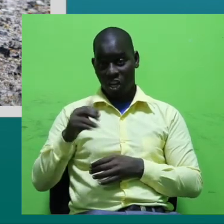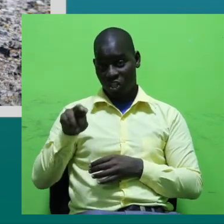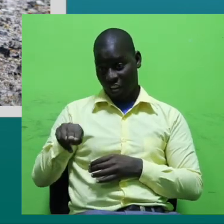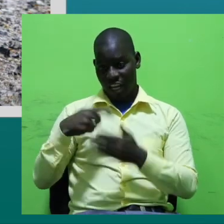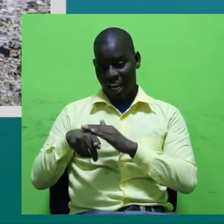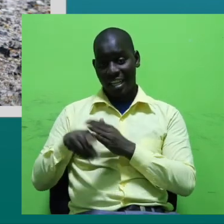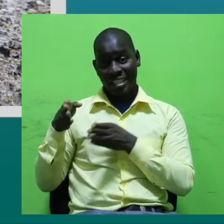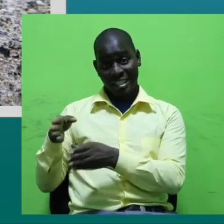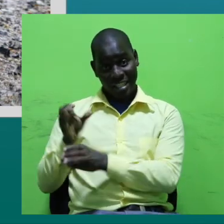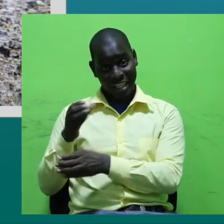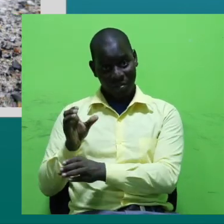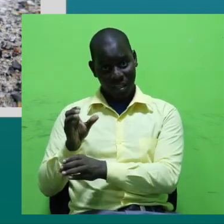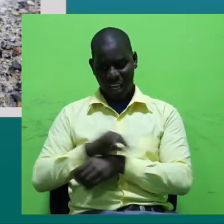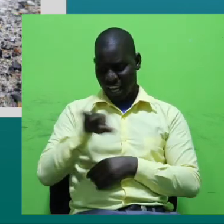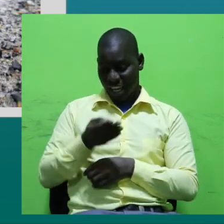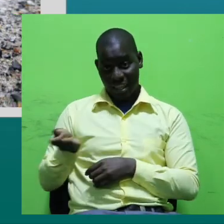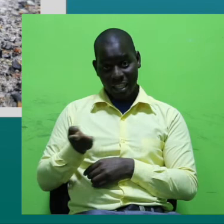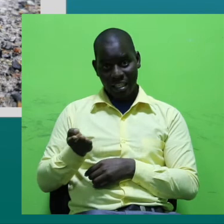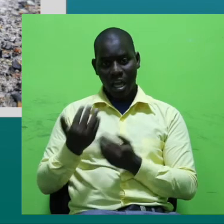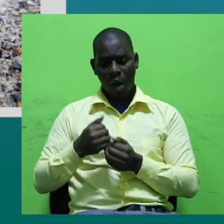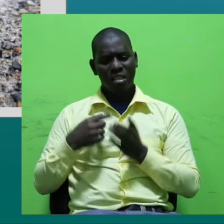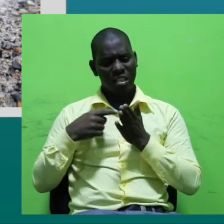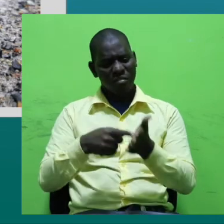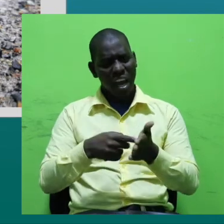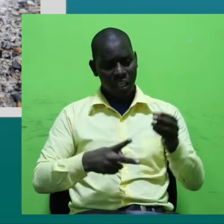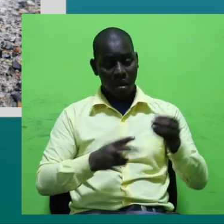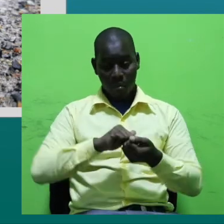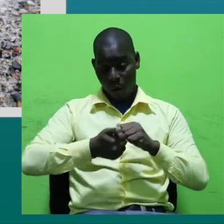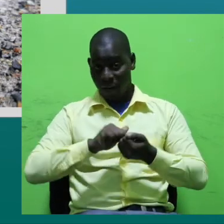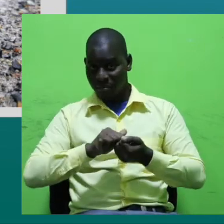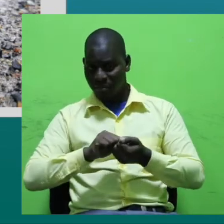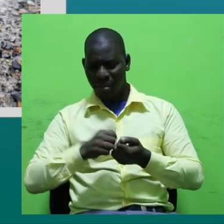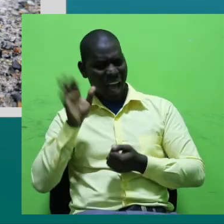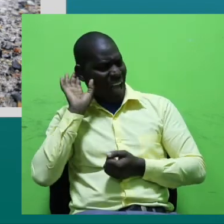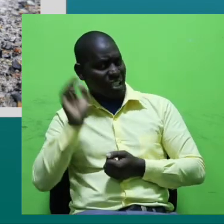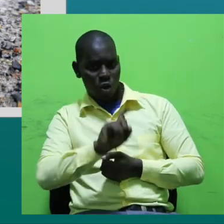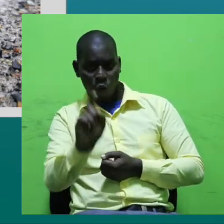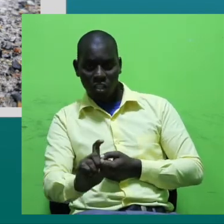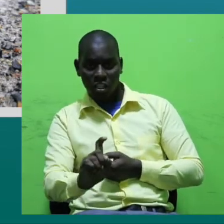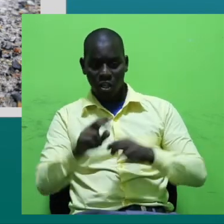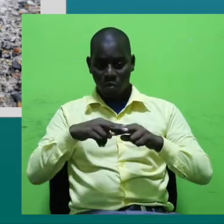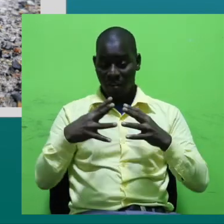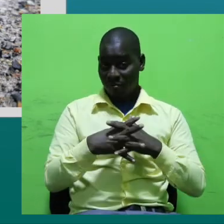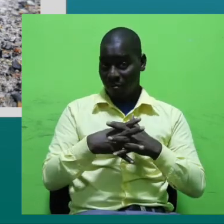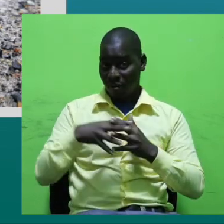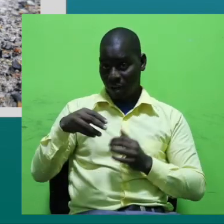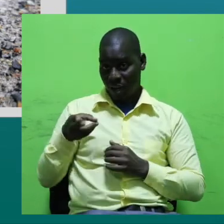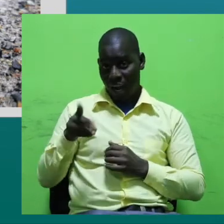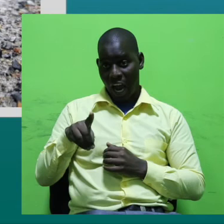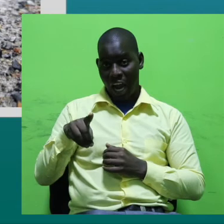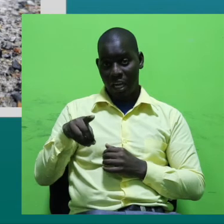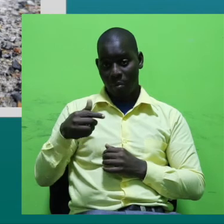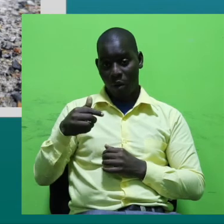further scientific investigation. From our question, we can suggest that millipedes prefer